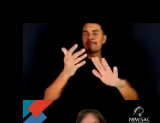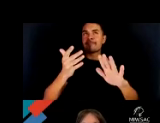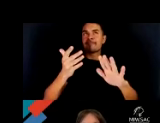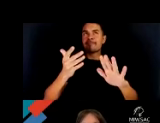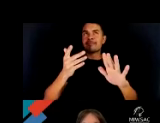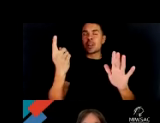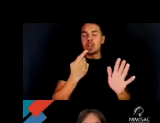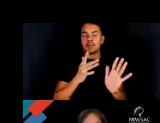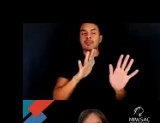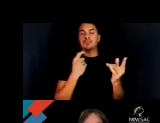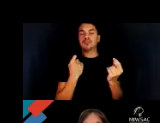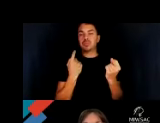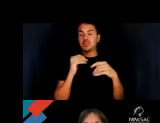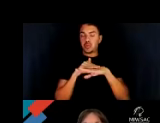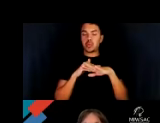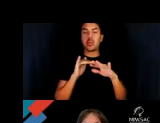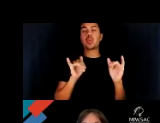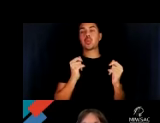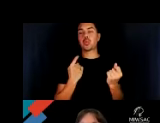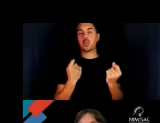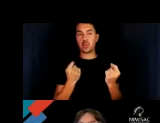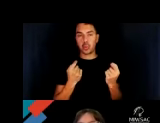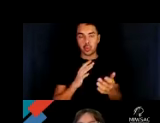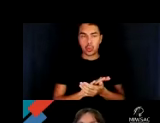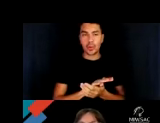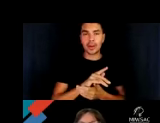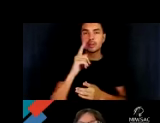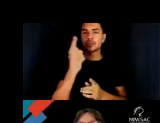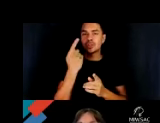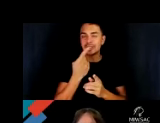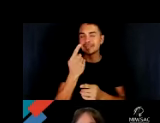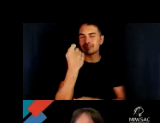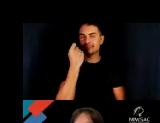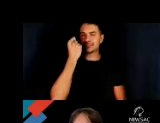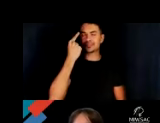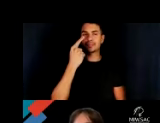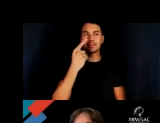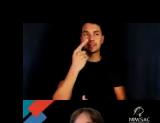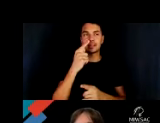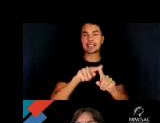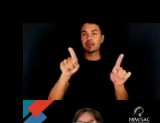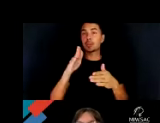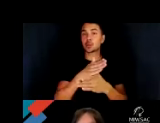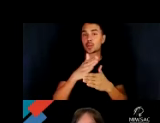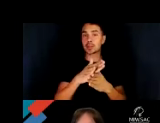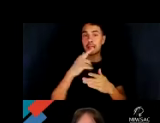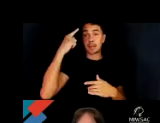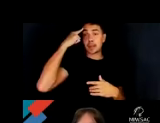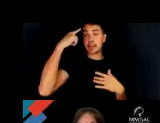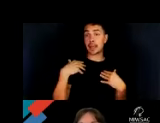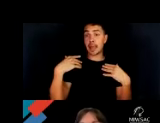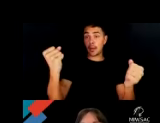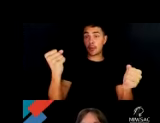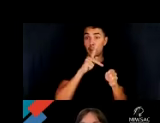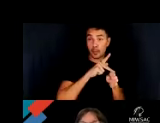about and define the distinctions between mental health professionals and mental health advocates, maybe